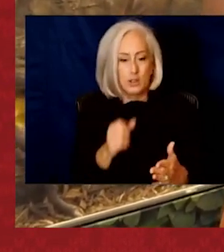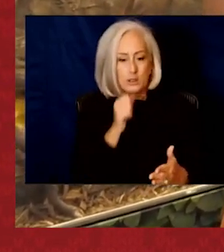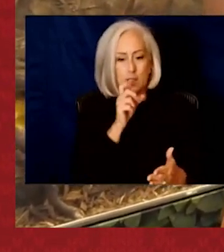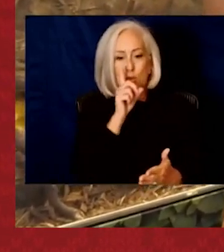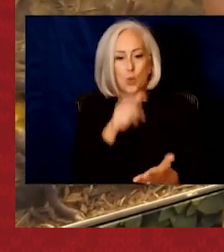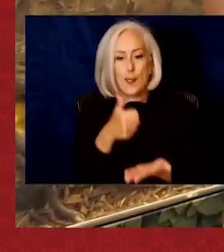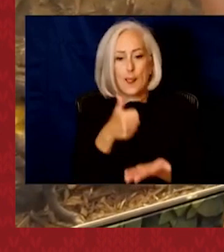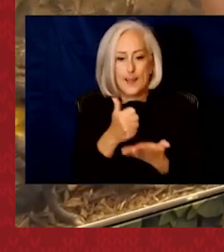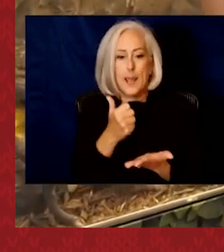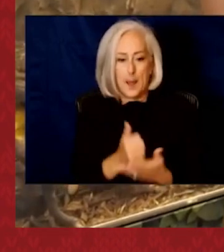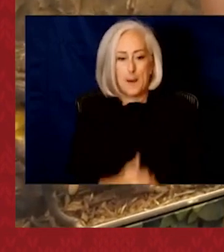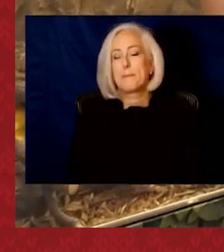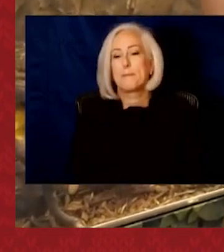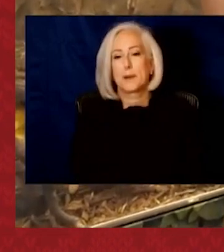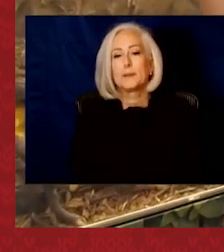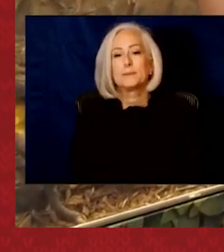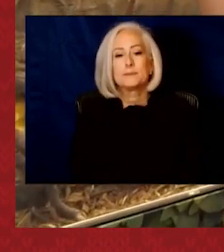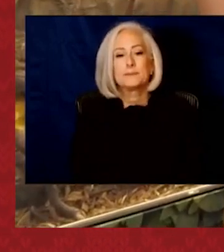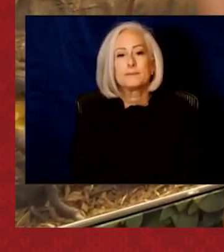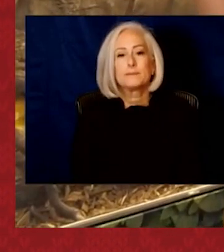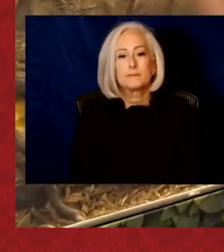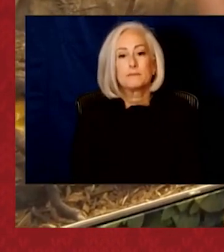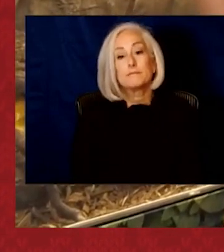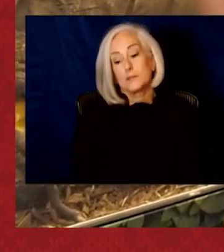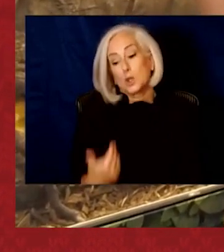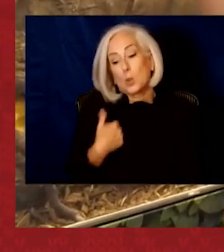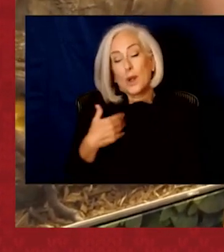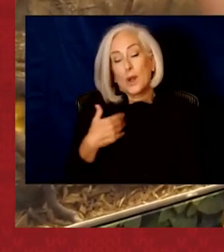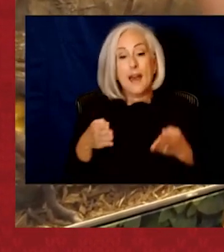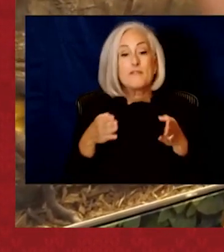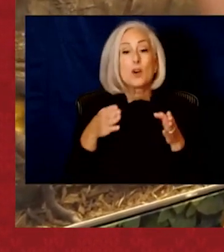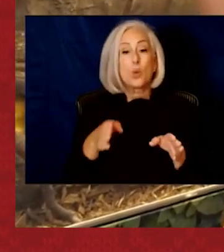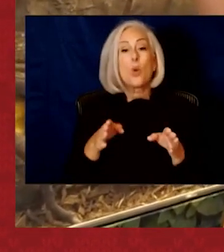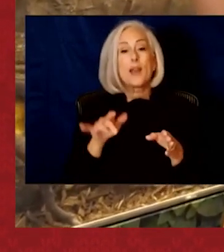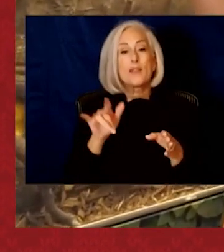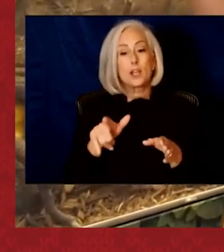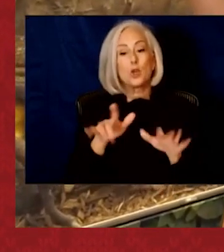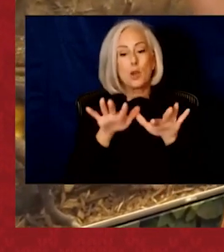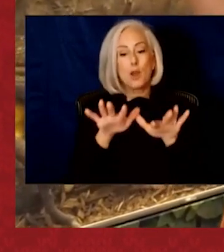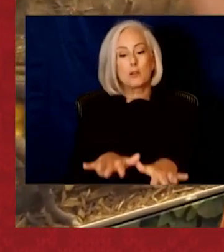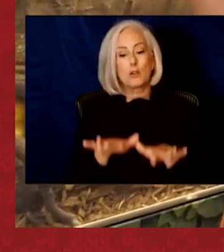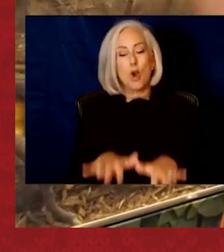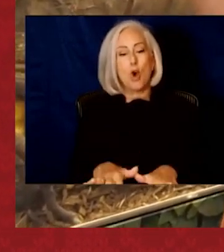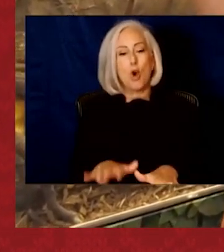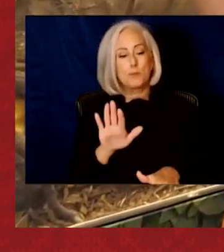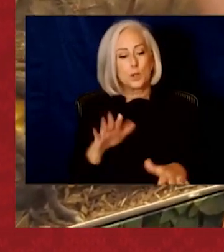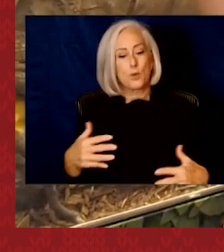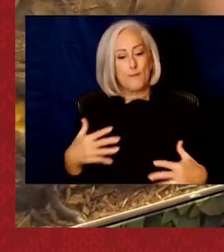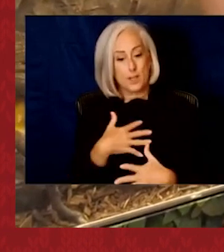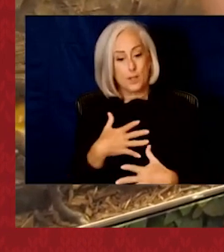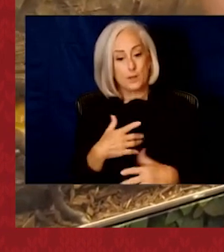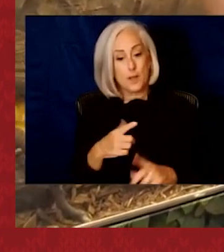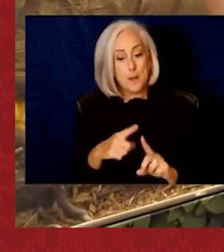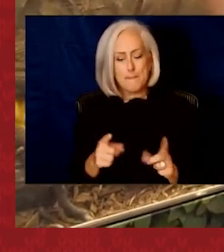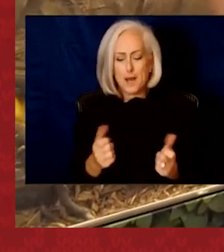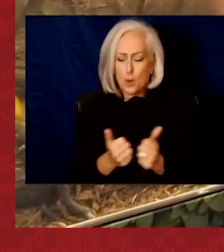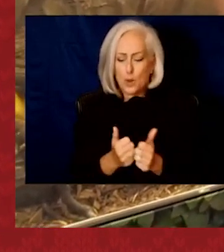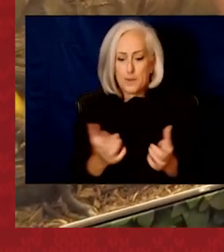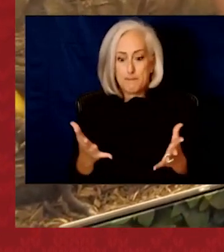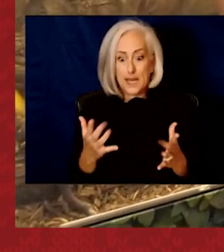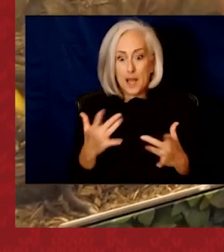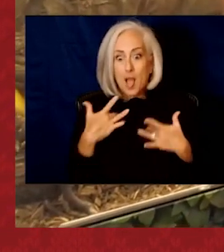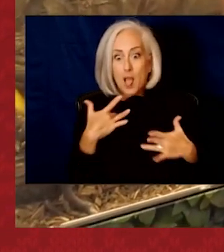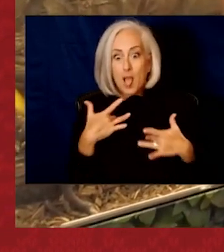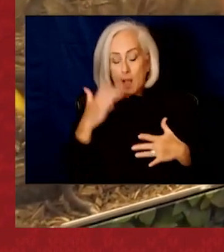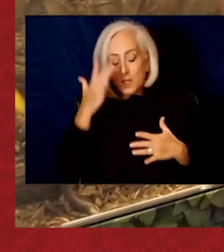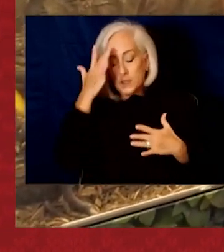at all. There are ways that you can calm your fears, but with a lot of phobias, there's just not much you can